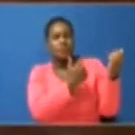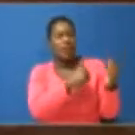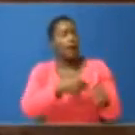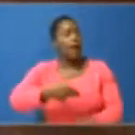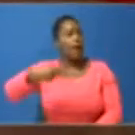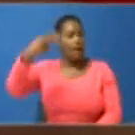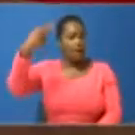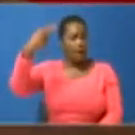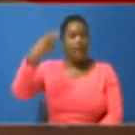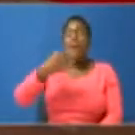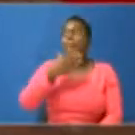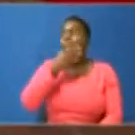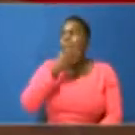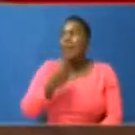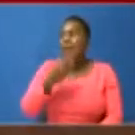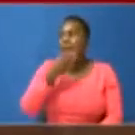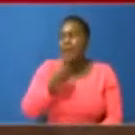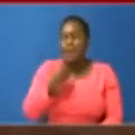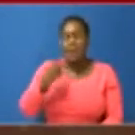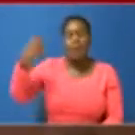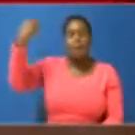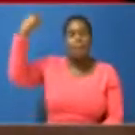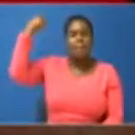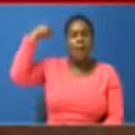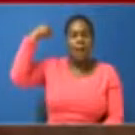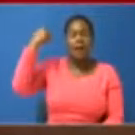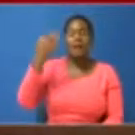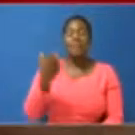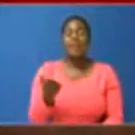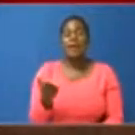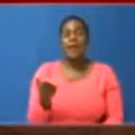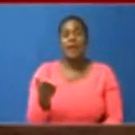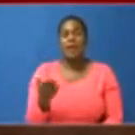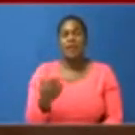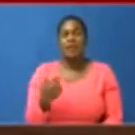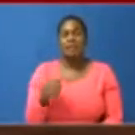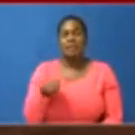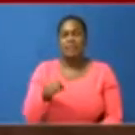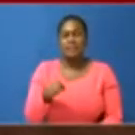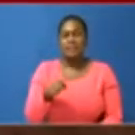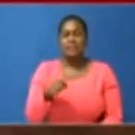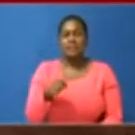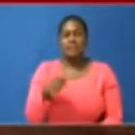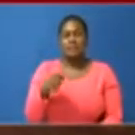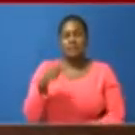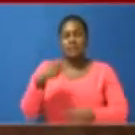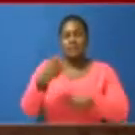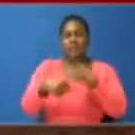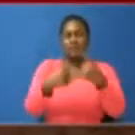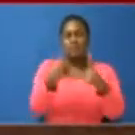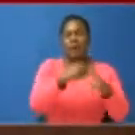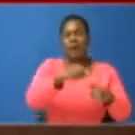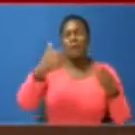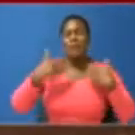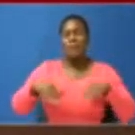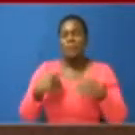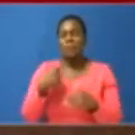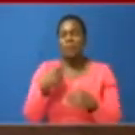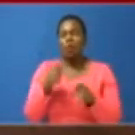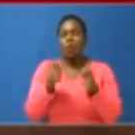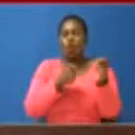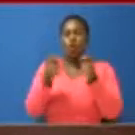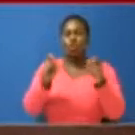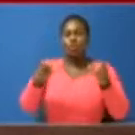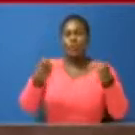high the gentlemen at uh the back of our hands uh really going through the paces they are the people the trust for the